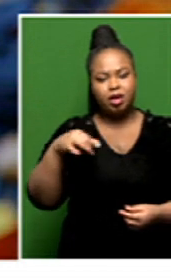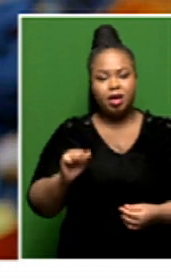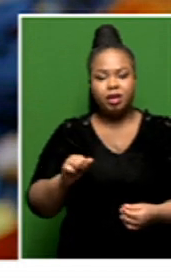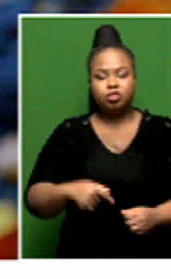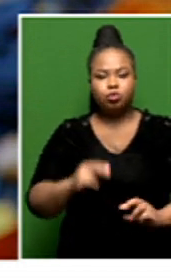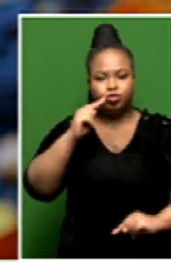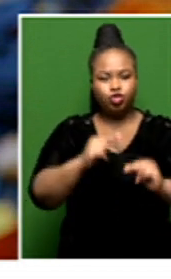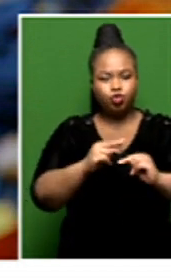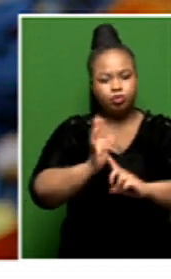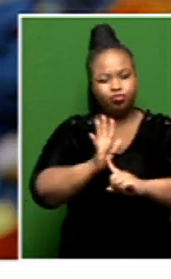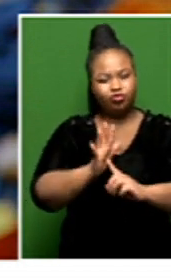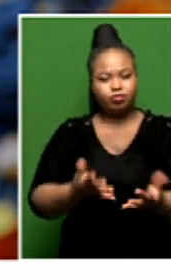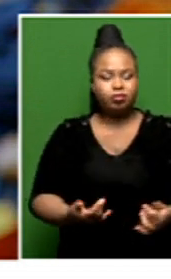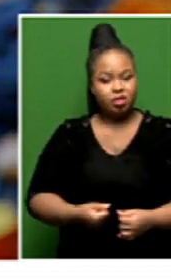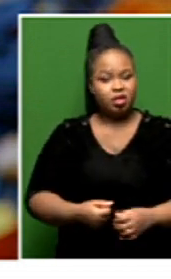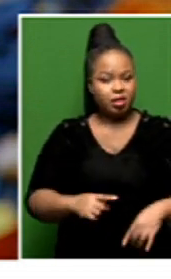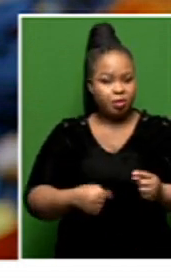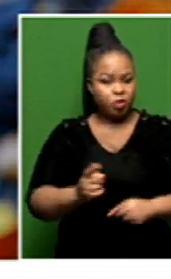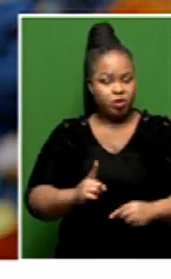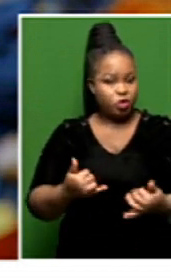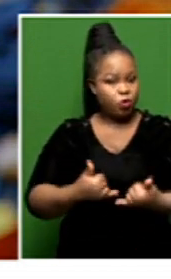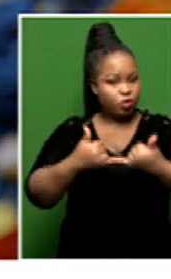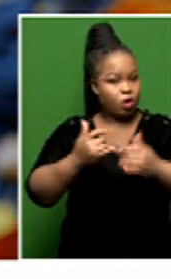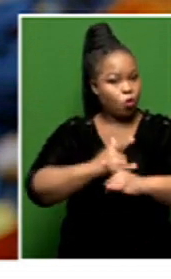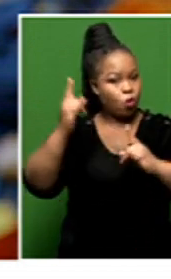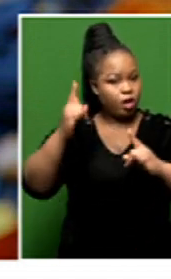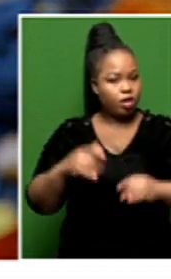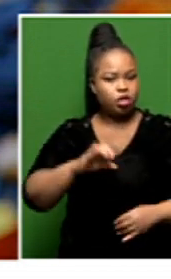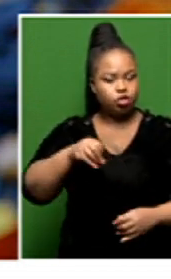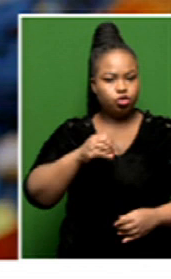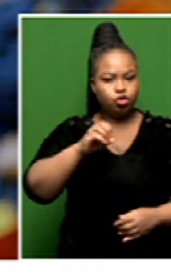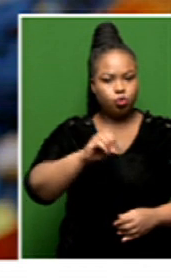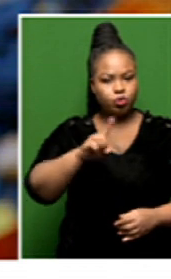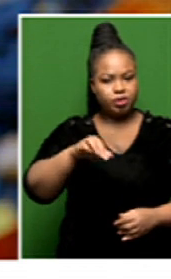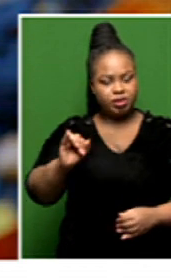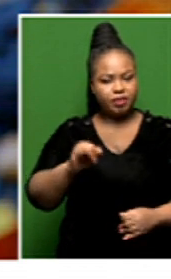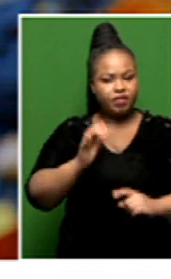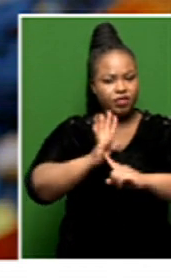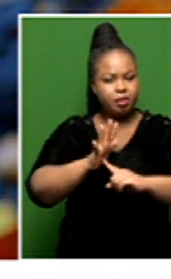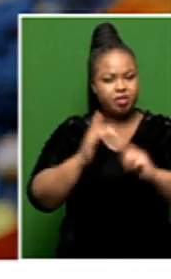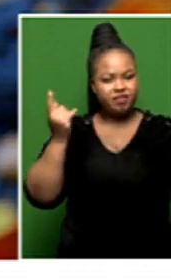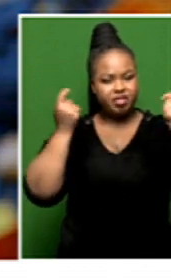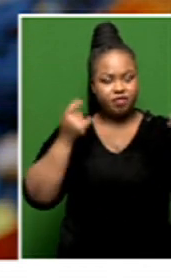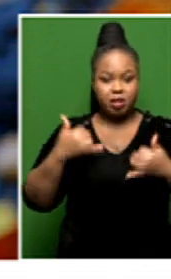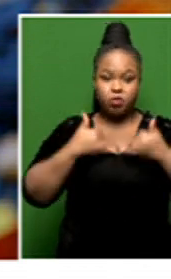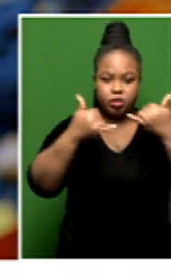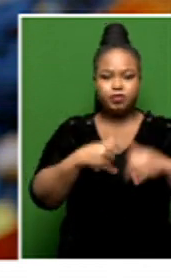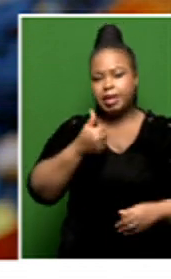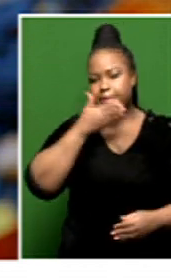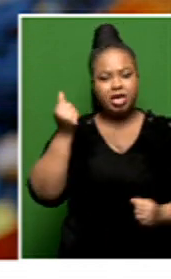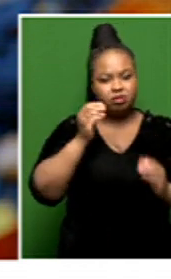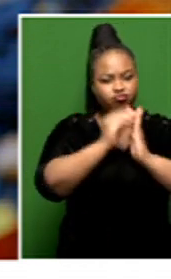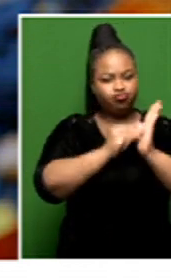her film won the Jozi Film Festival award for Best